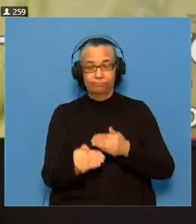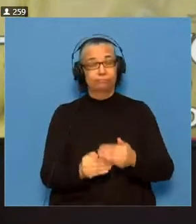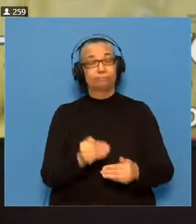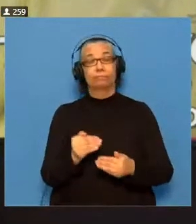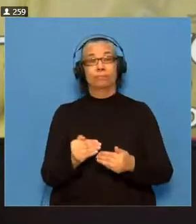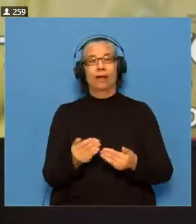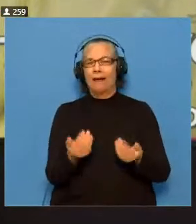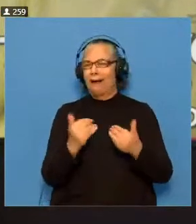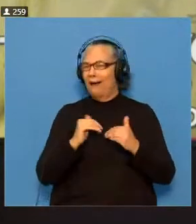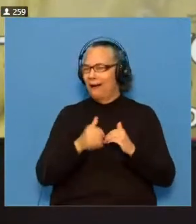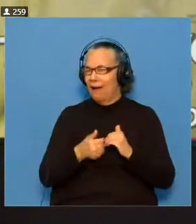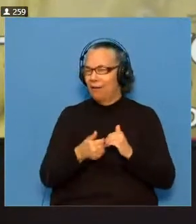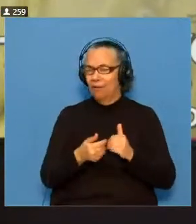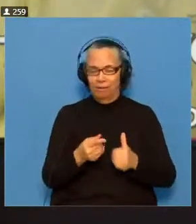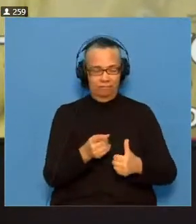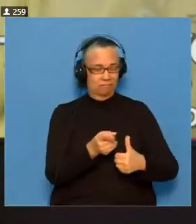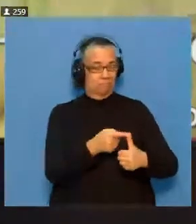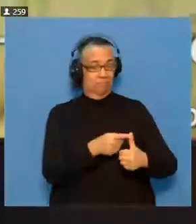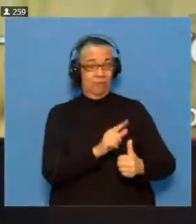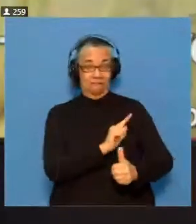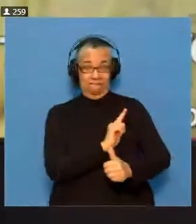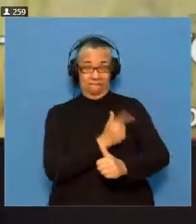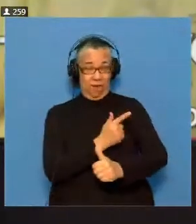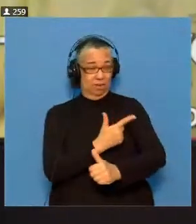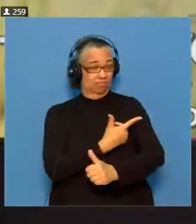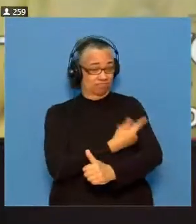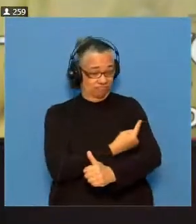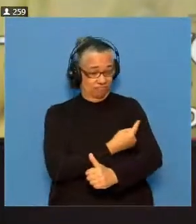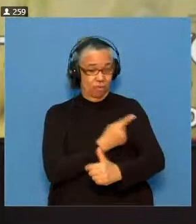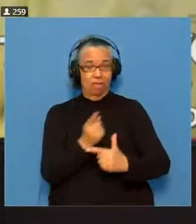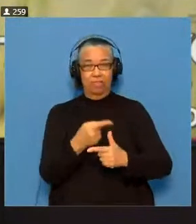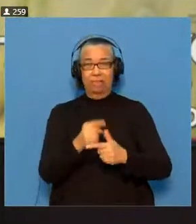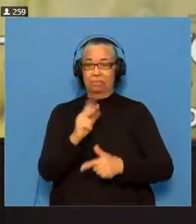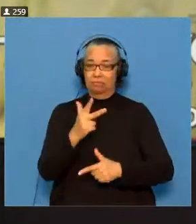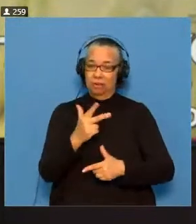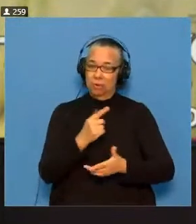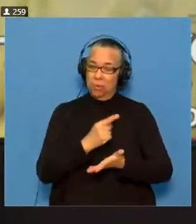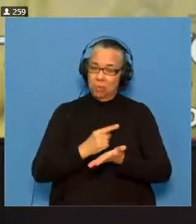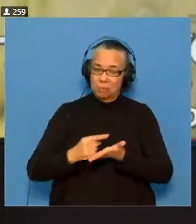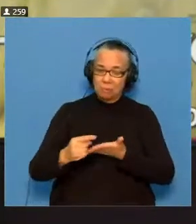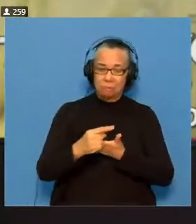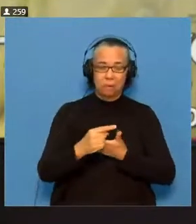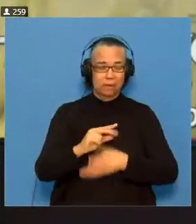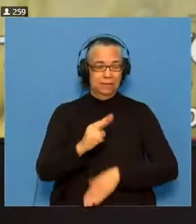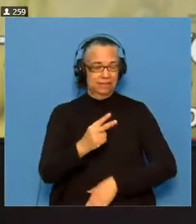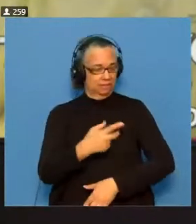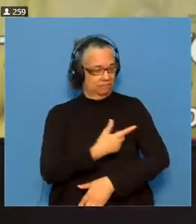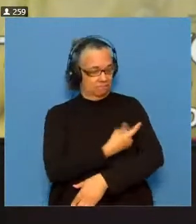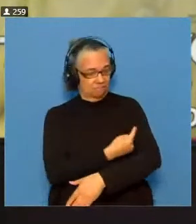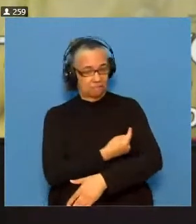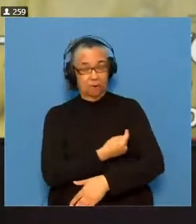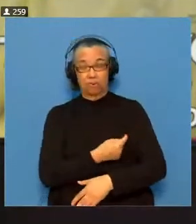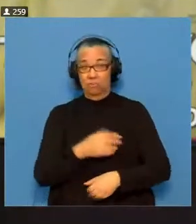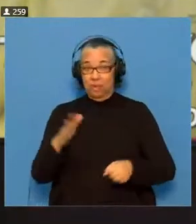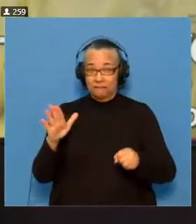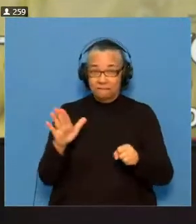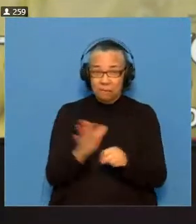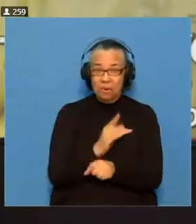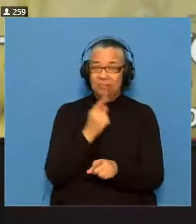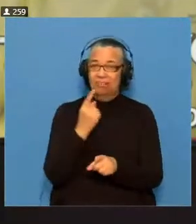dose, then the second dose administered 3 weeks later. And for the vaccine to be fully effective, 2 doses are